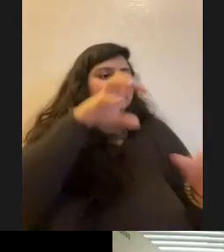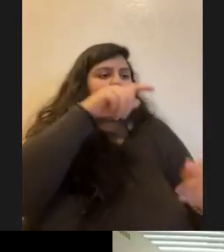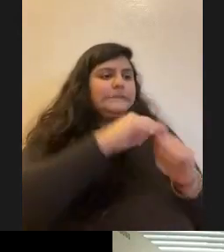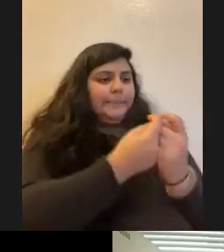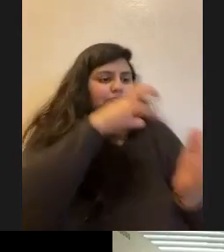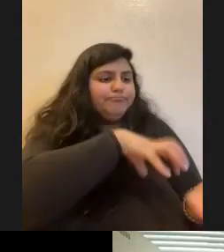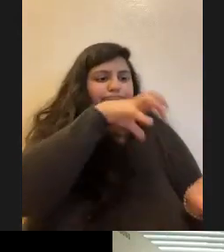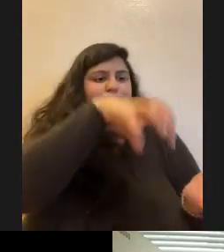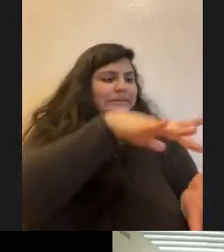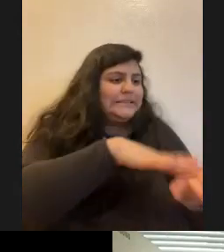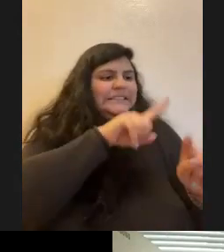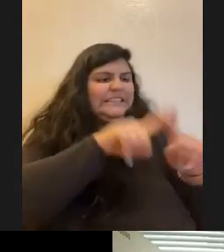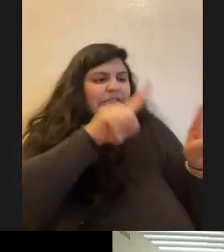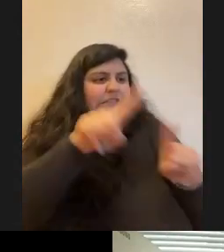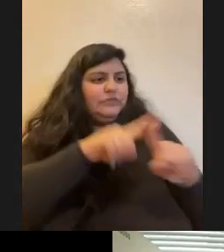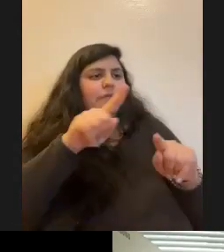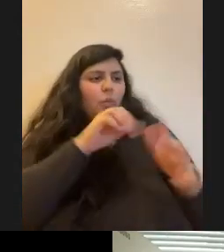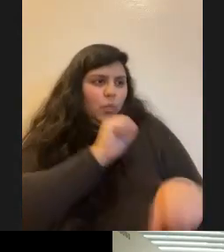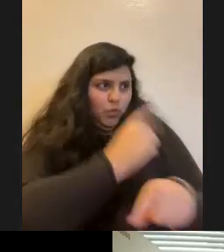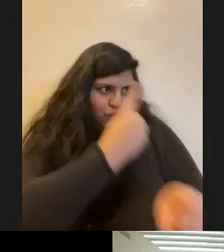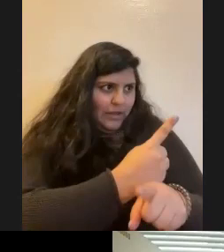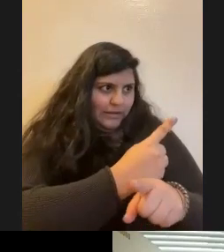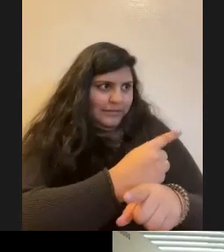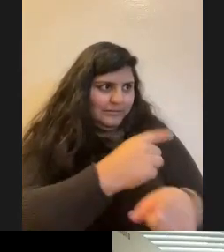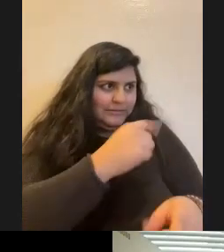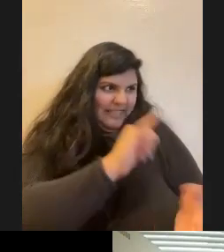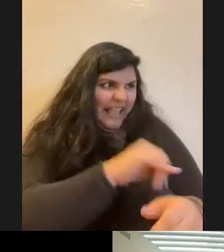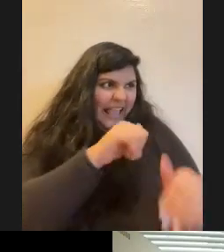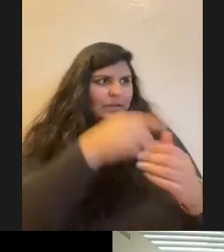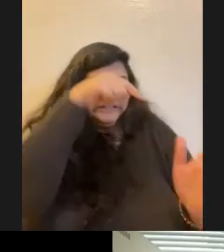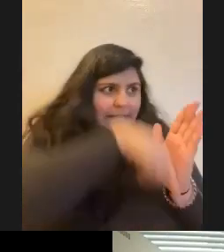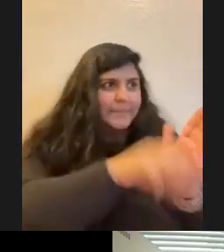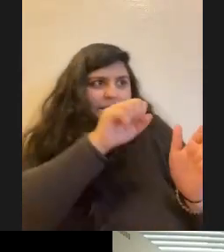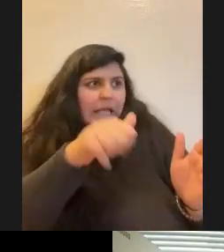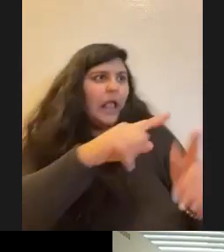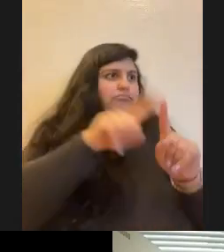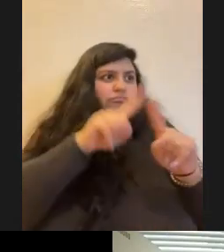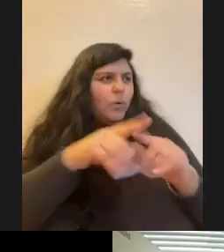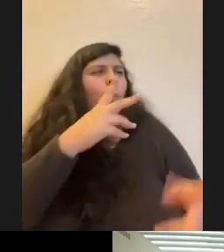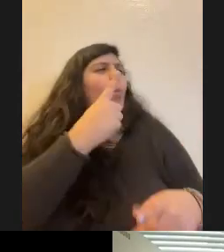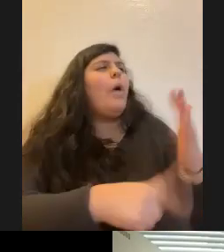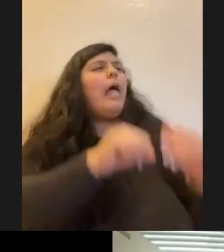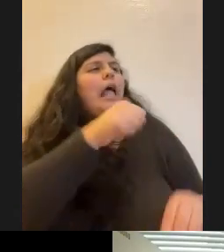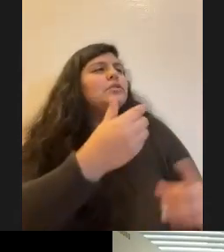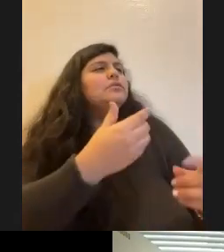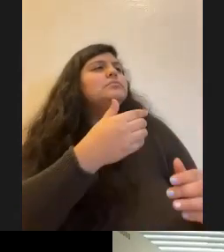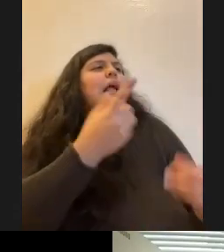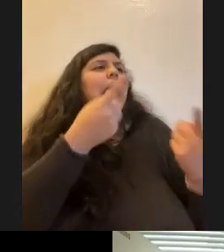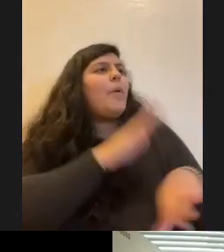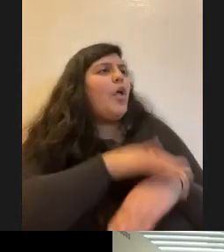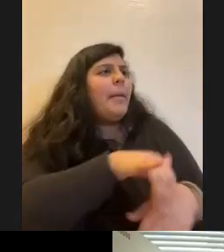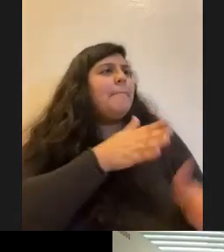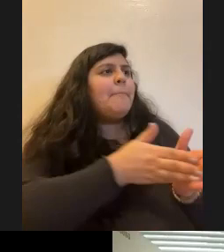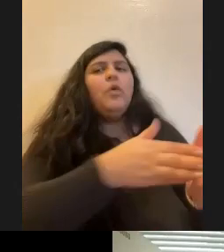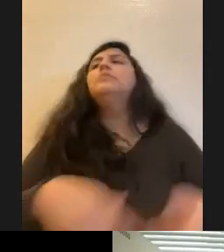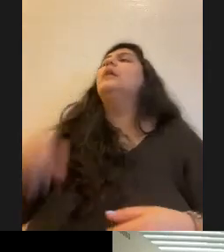bunch of different work. Is that how it works? Like, do you see scientists doing like deep sea stuff? Like, what else is going on that boat? Yeah, so it's